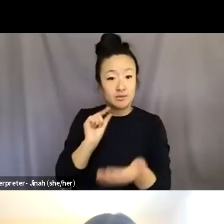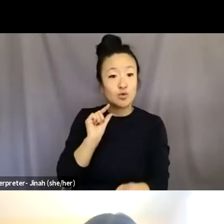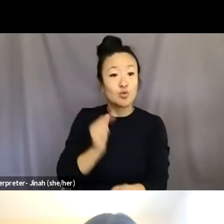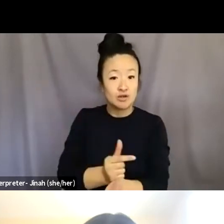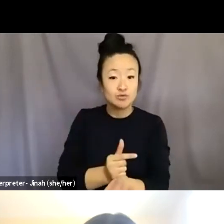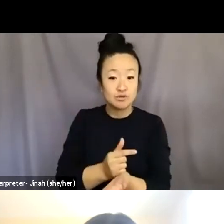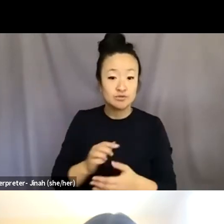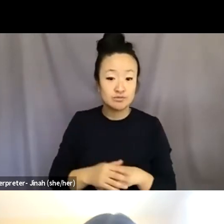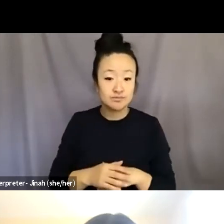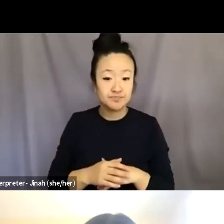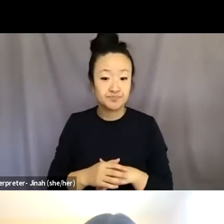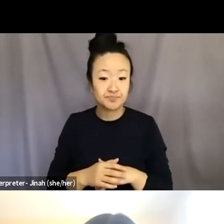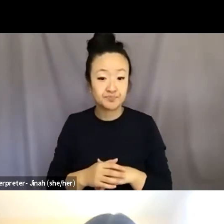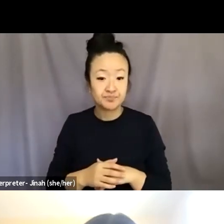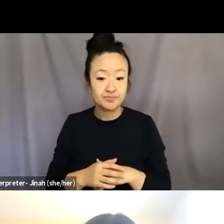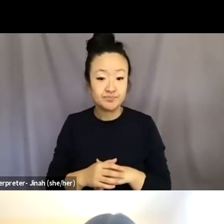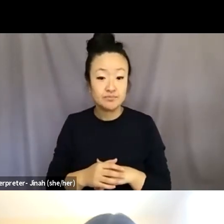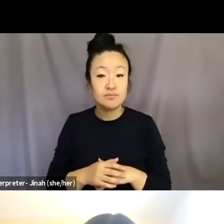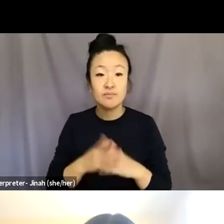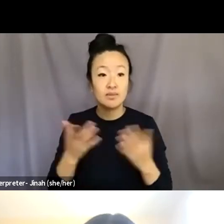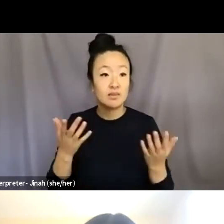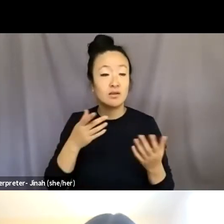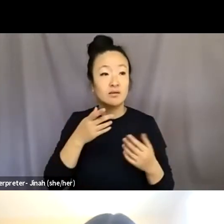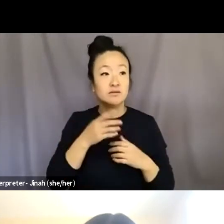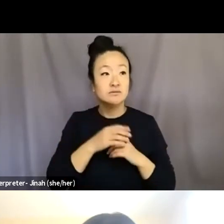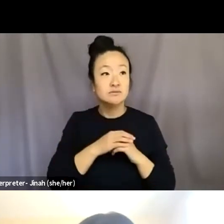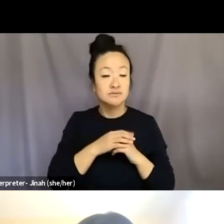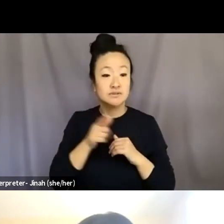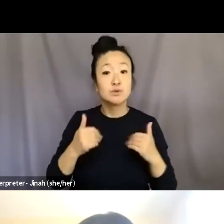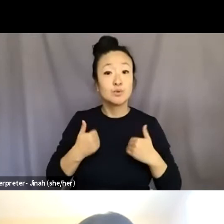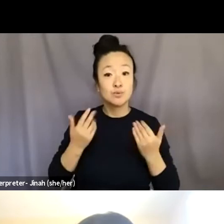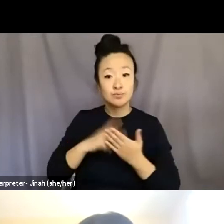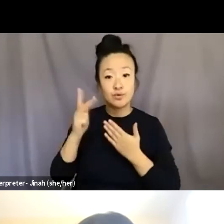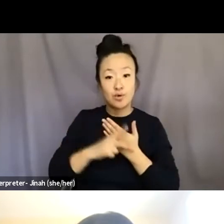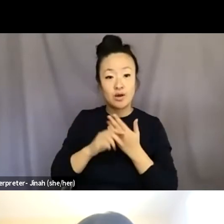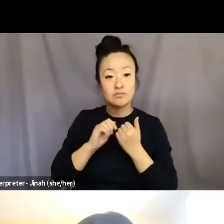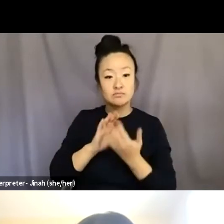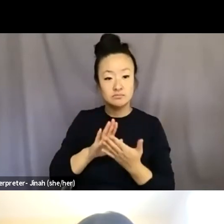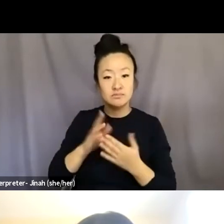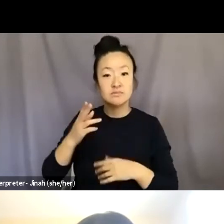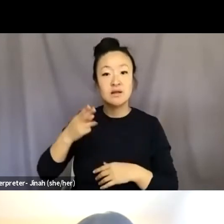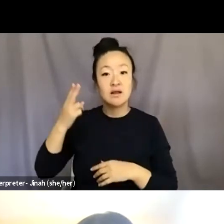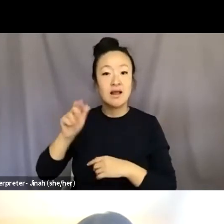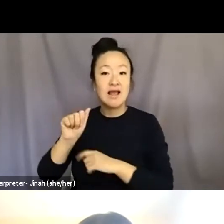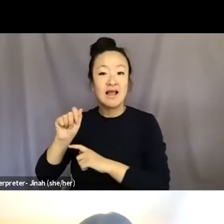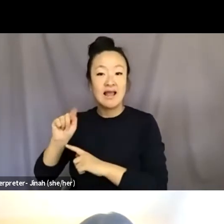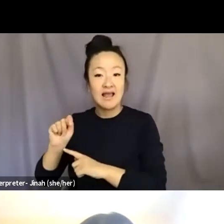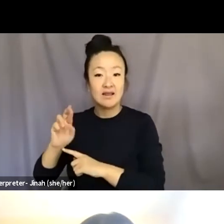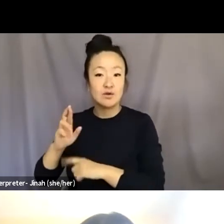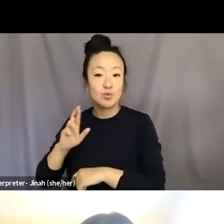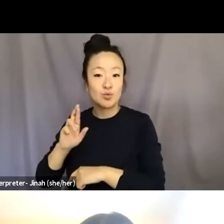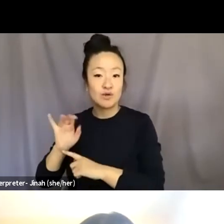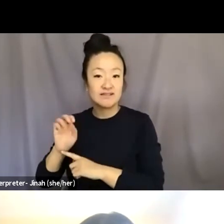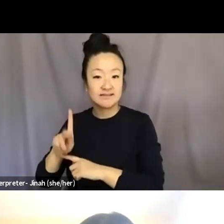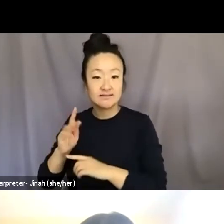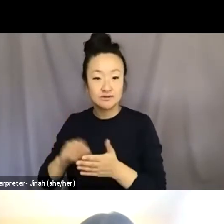because if they've been lacking, because our youth program deals with high at-risk students, especially